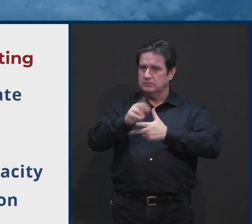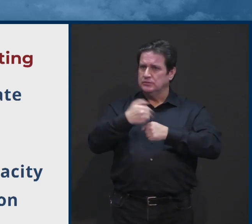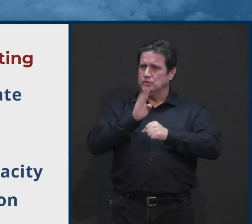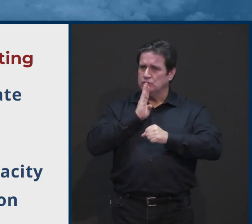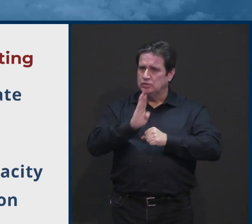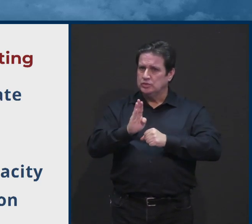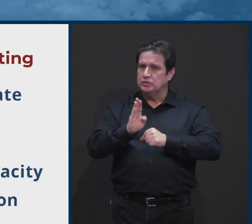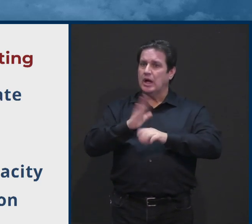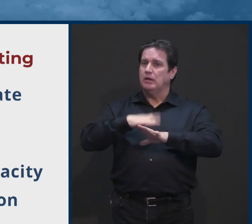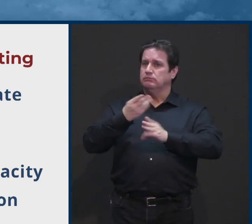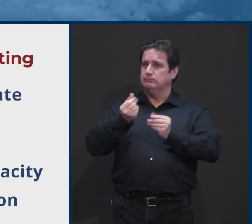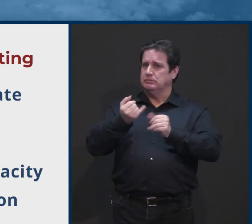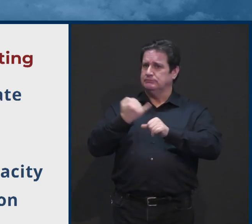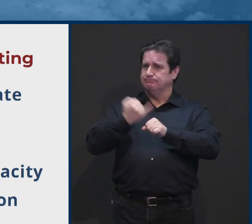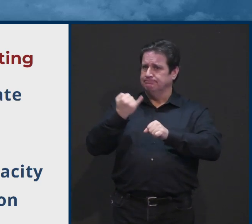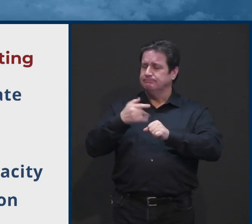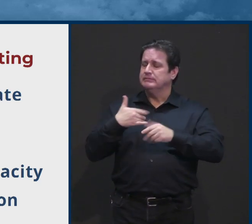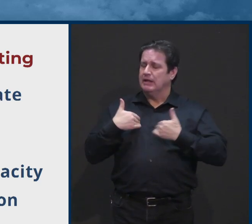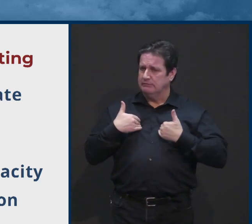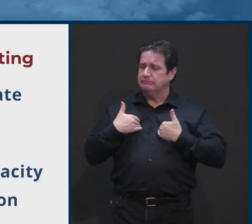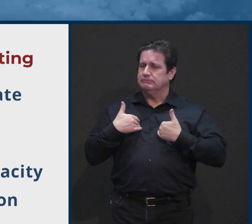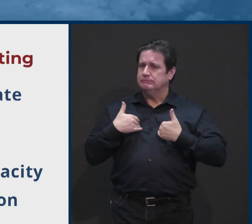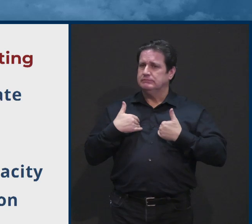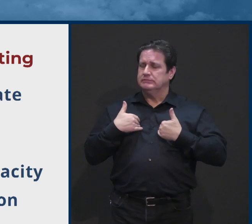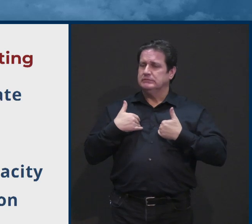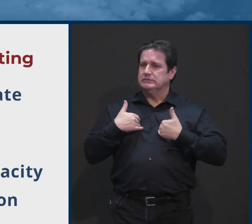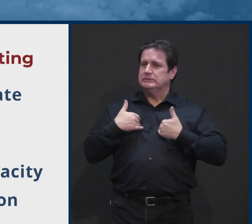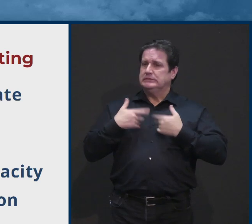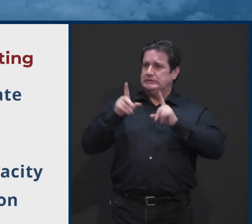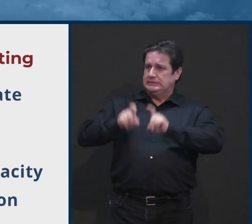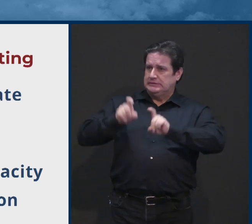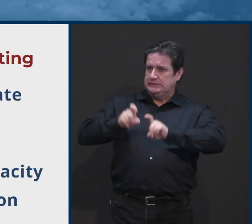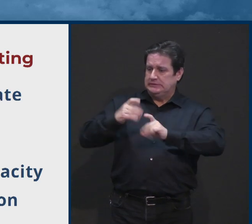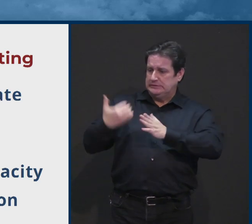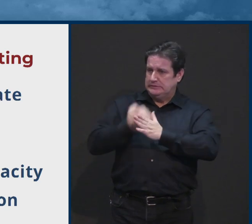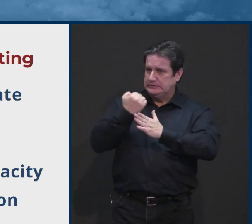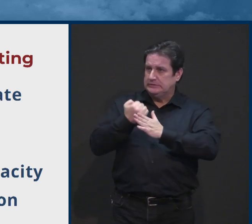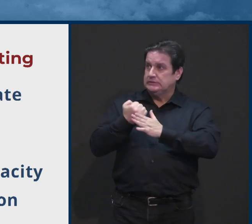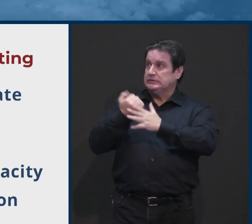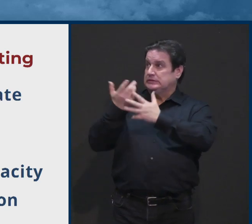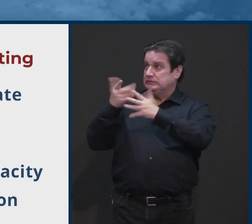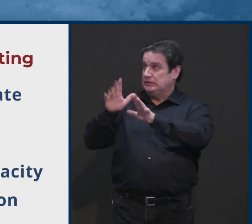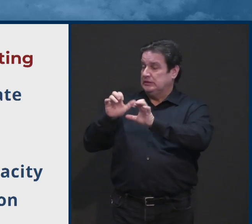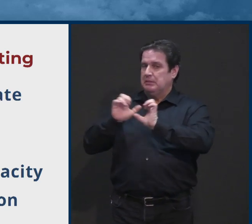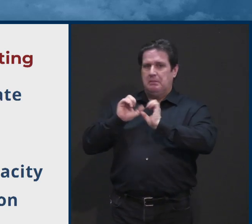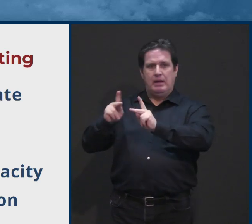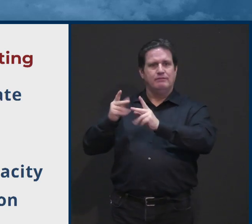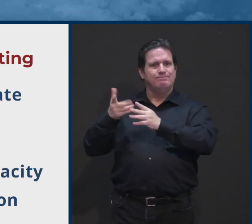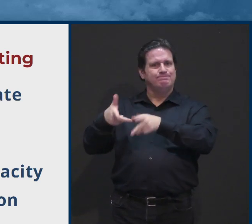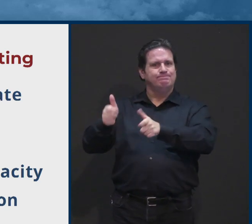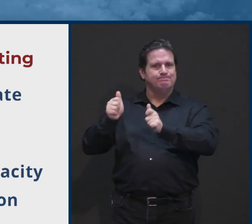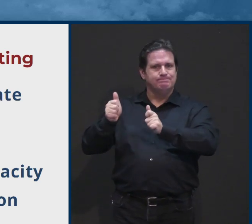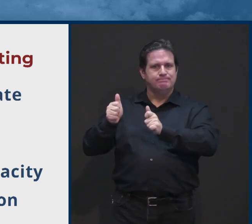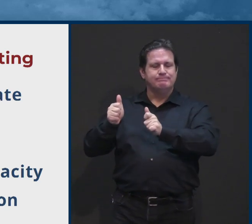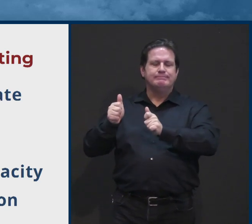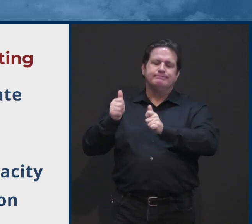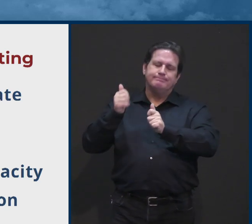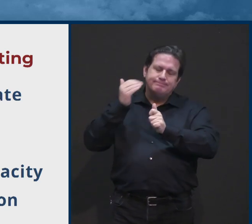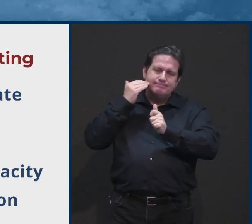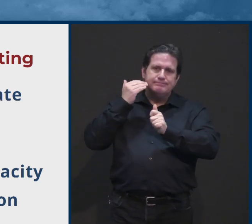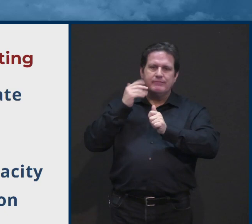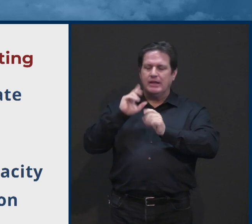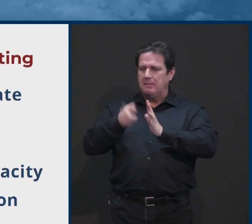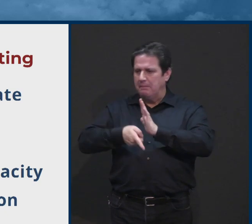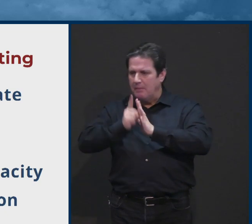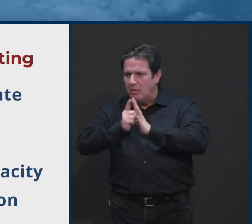was on-campus testing at each facility. Those results were turned as quickly as possible. But as we know, it's a snapshot in time.